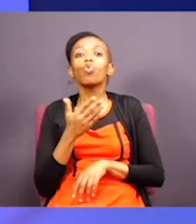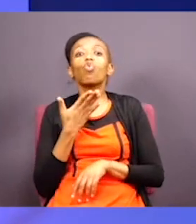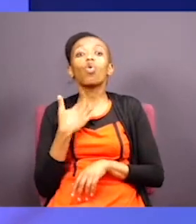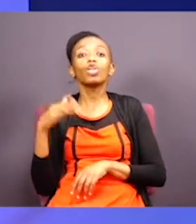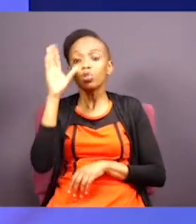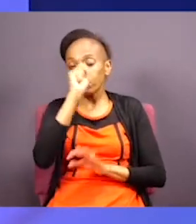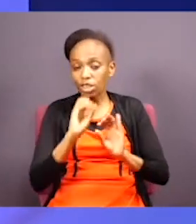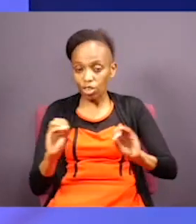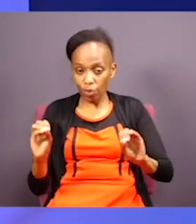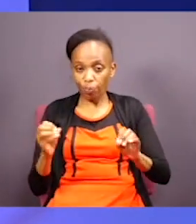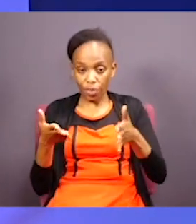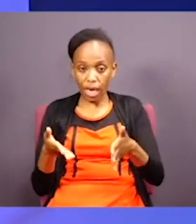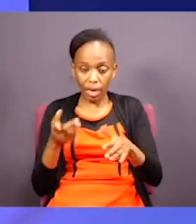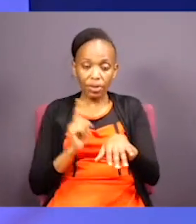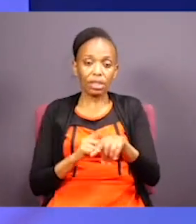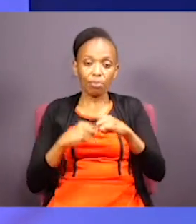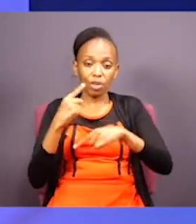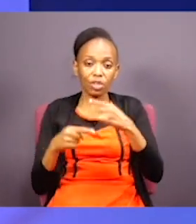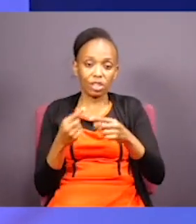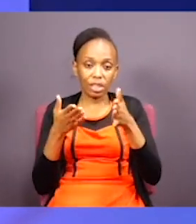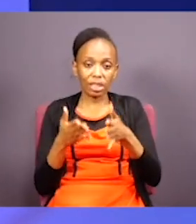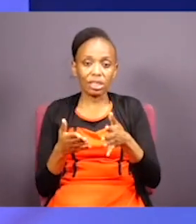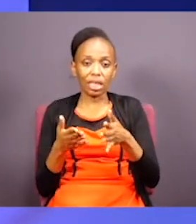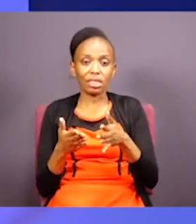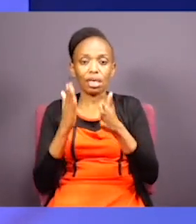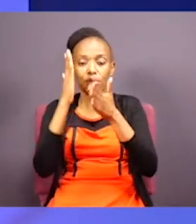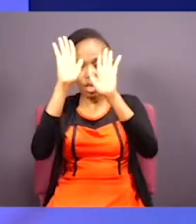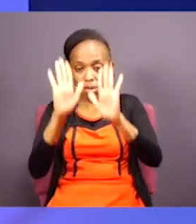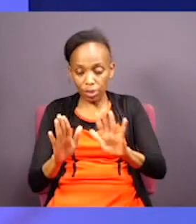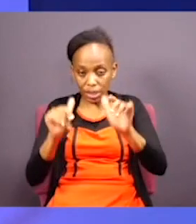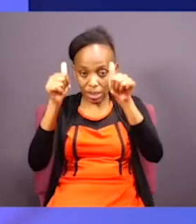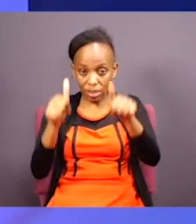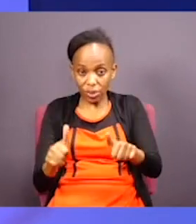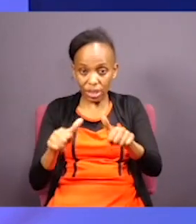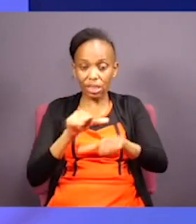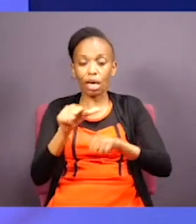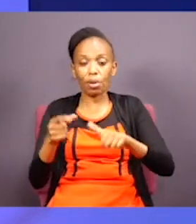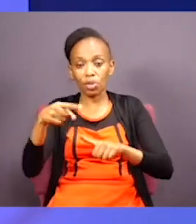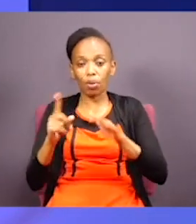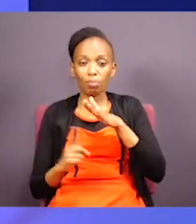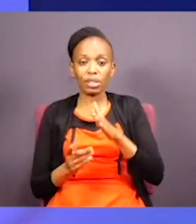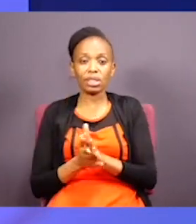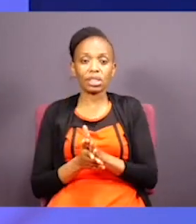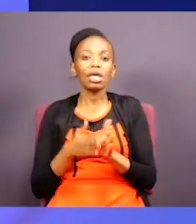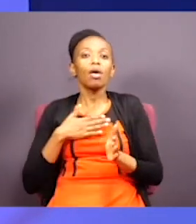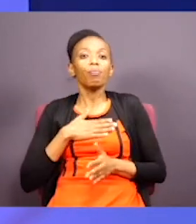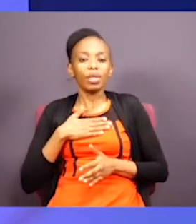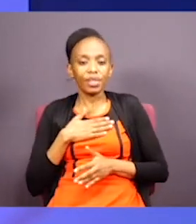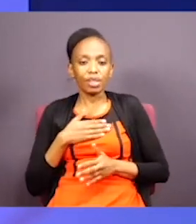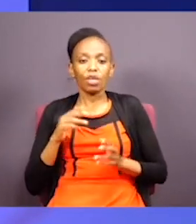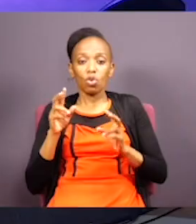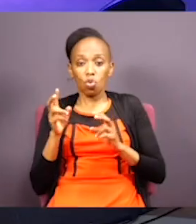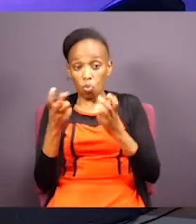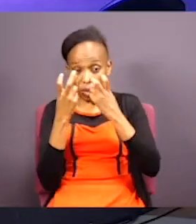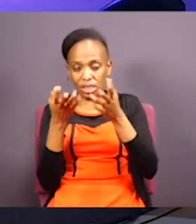it. Now, as we continue, here is some important notices about our ministry. So please watch this